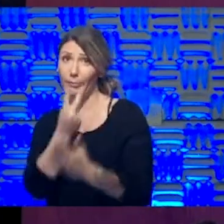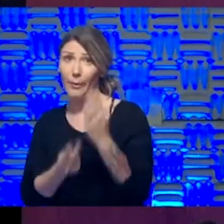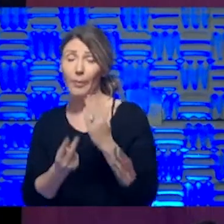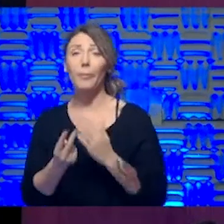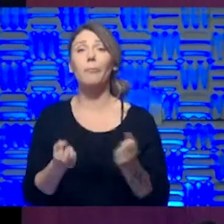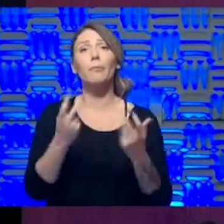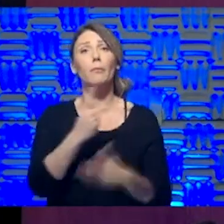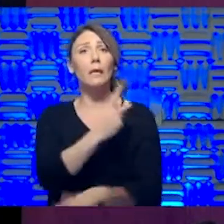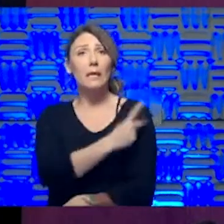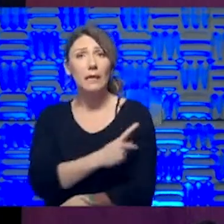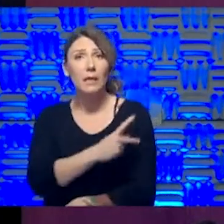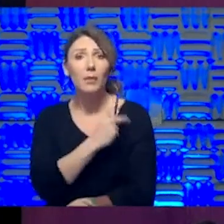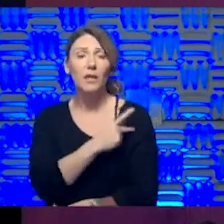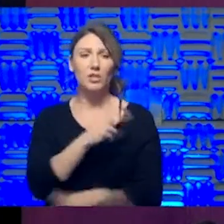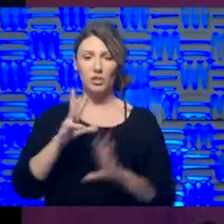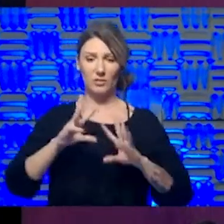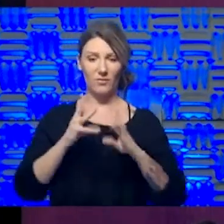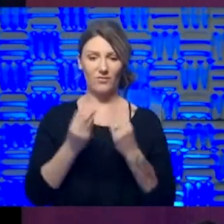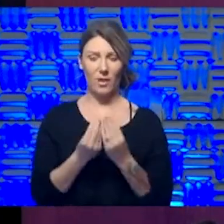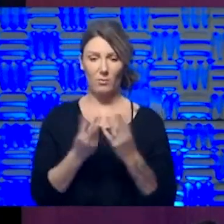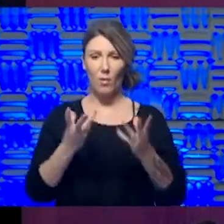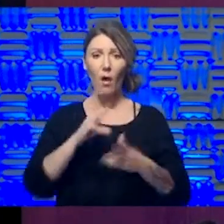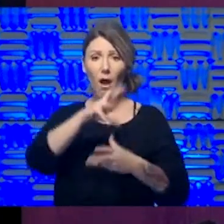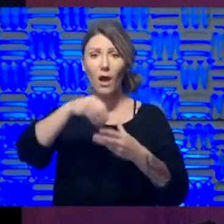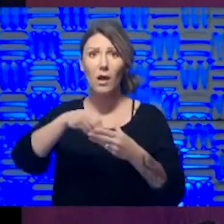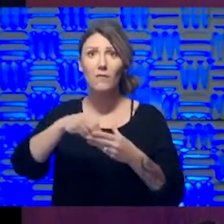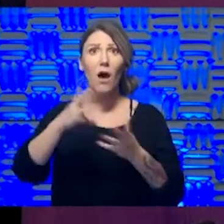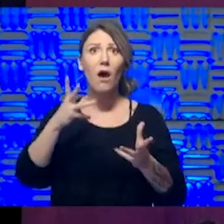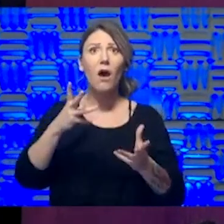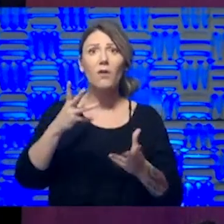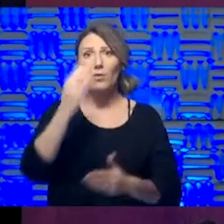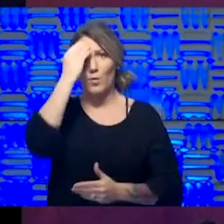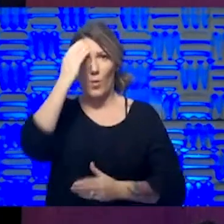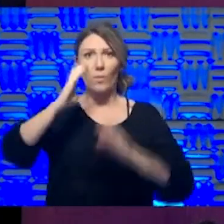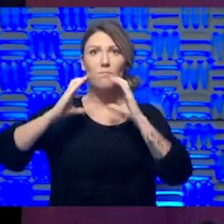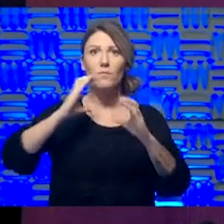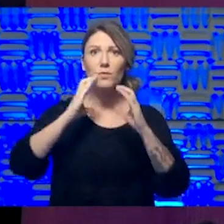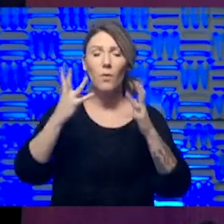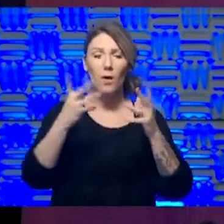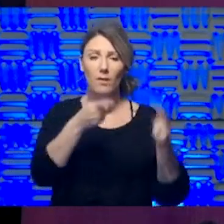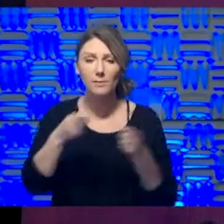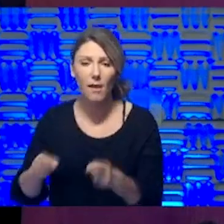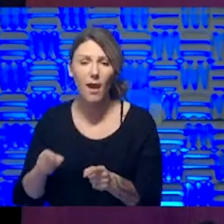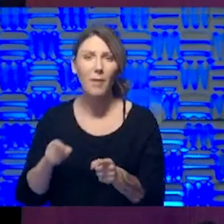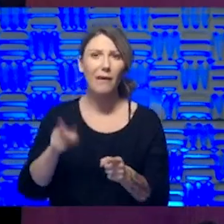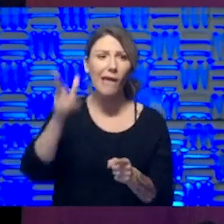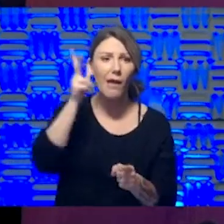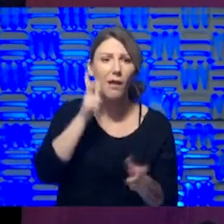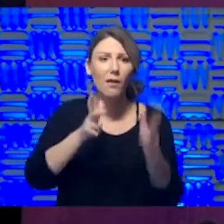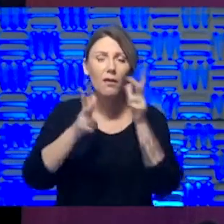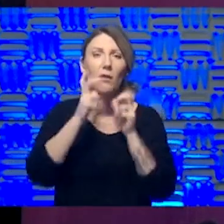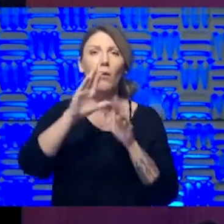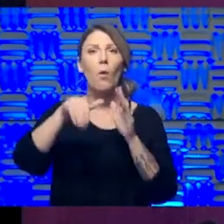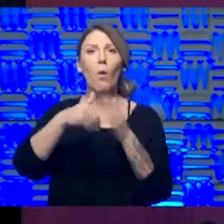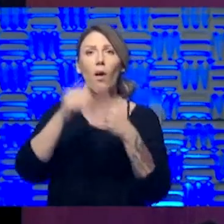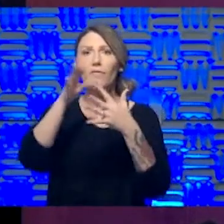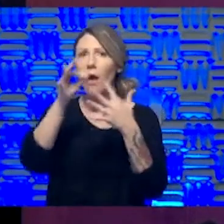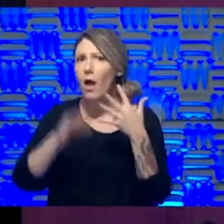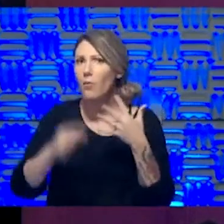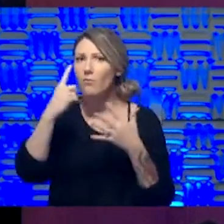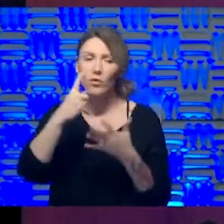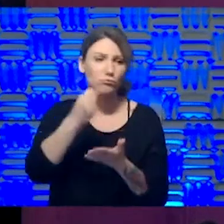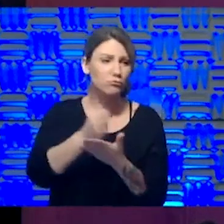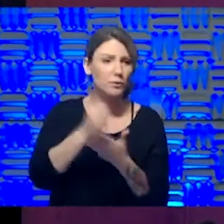many patients, the family wants to be involved in the conversations. The family wants to be involved in hearing the treatment options. We can